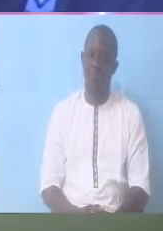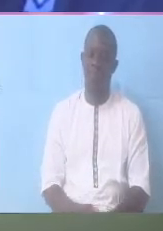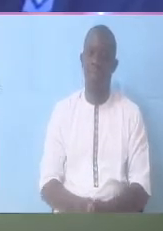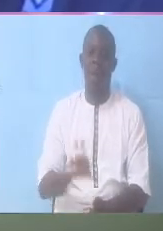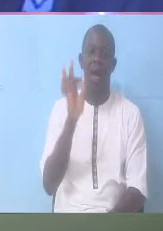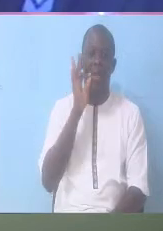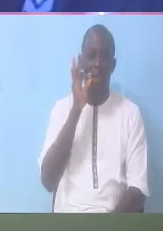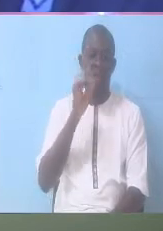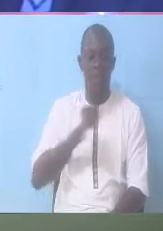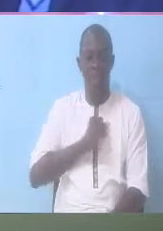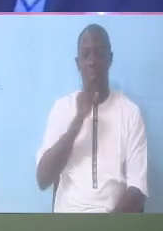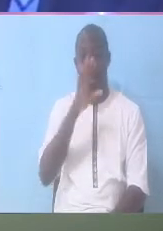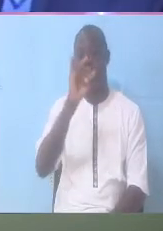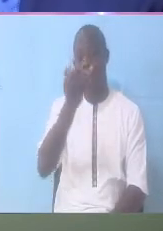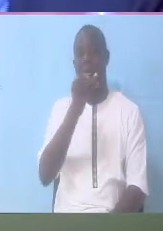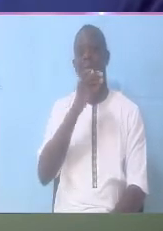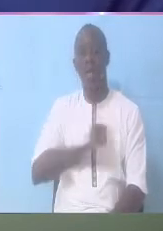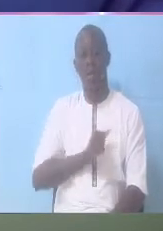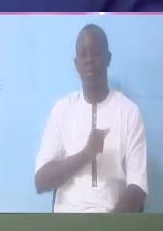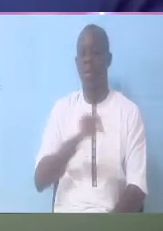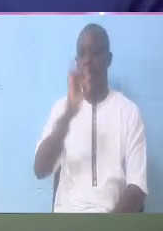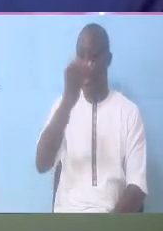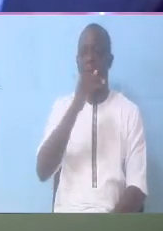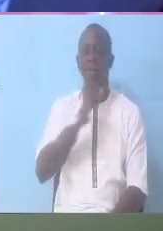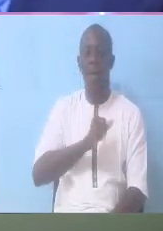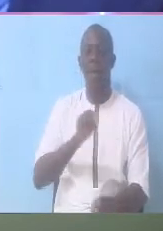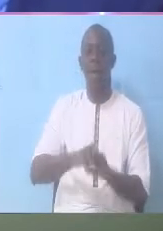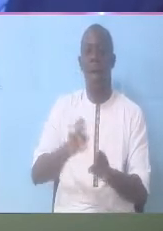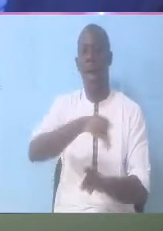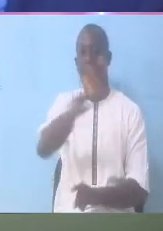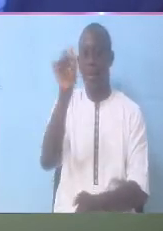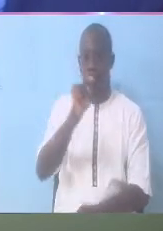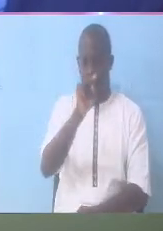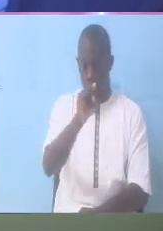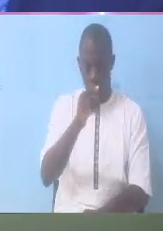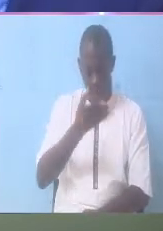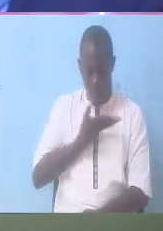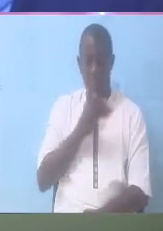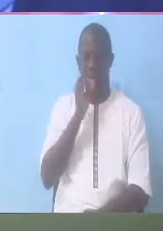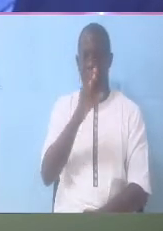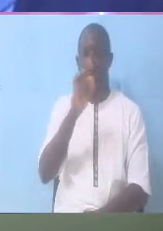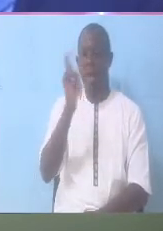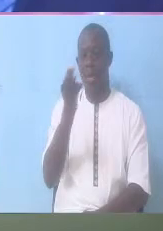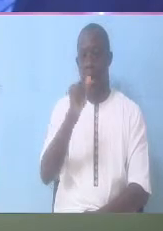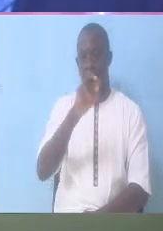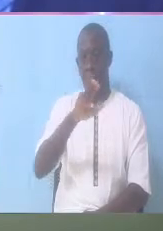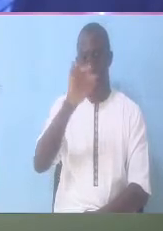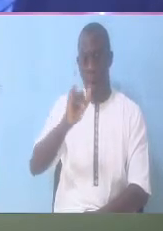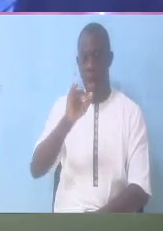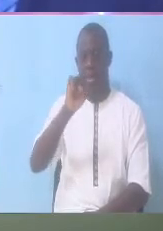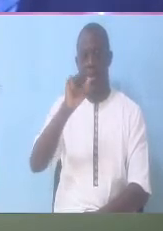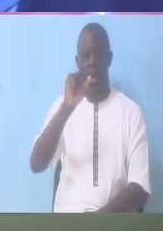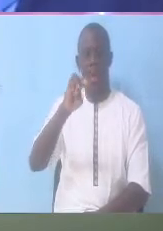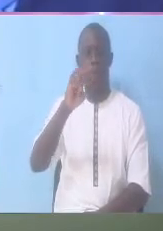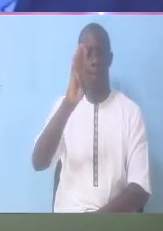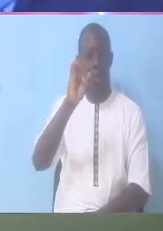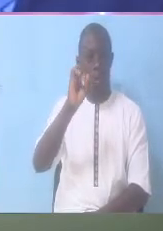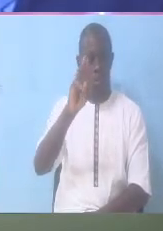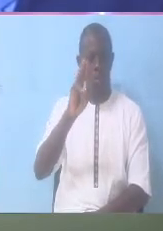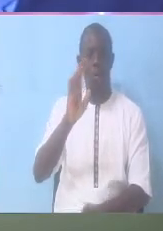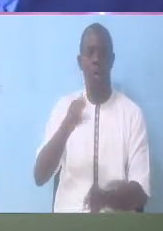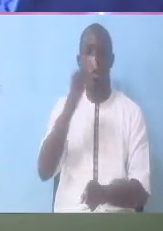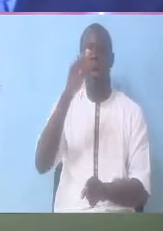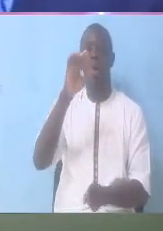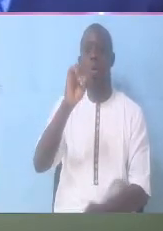Answer? Yes, sir. Yes, sir. And you are saying that Harisambu, Usman Sonko, yes, sir,